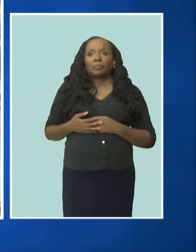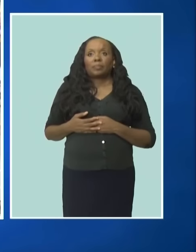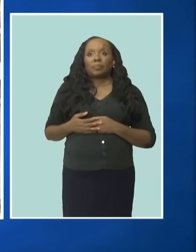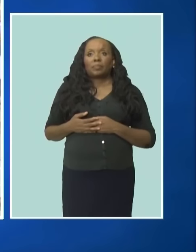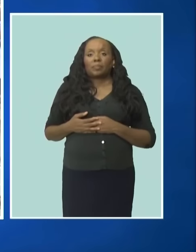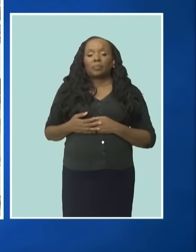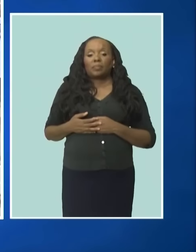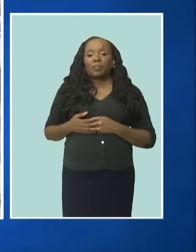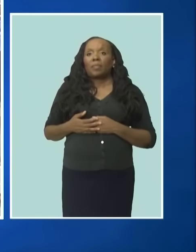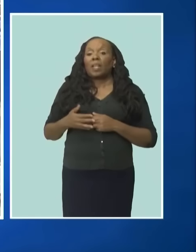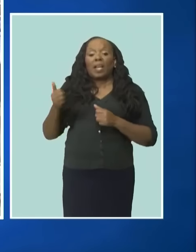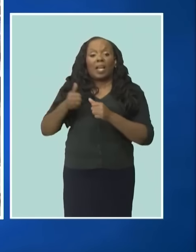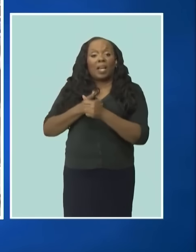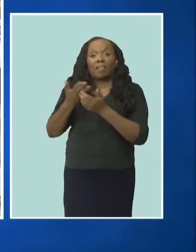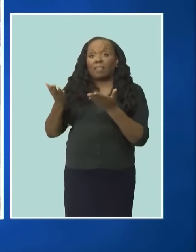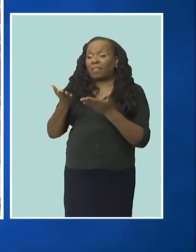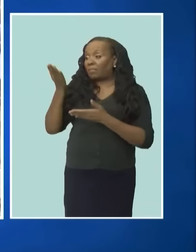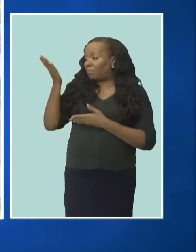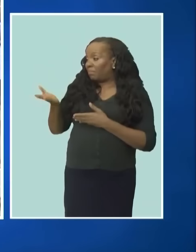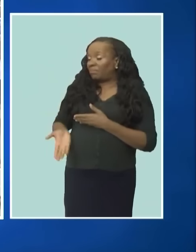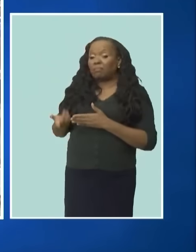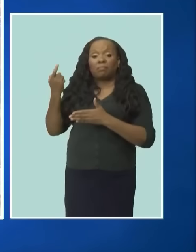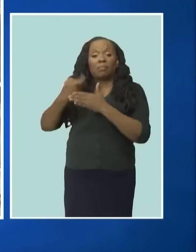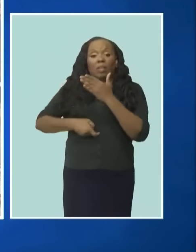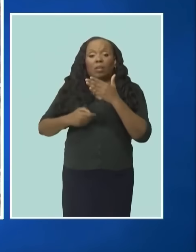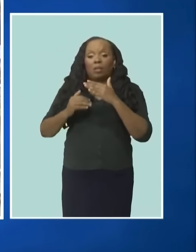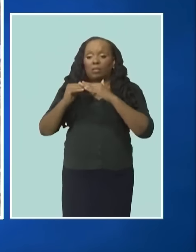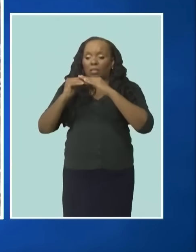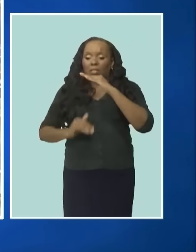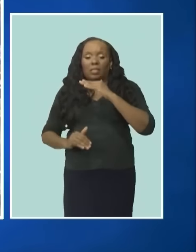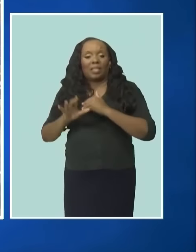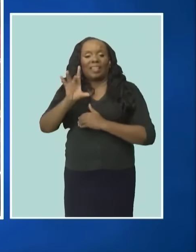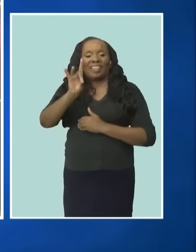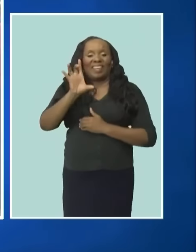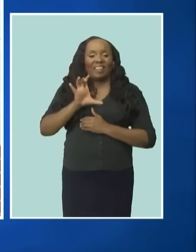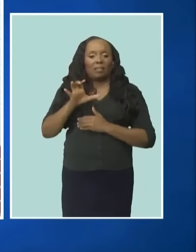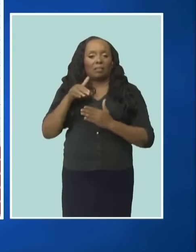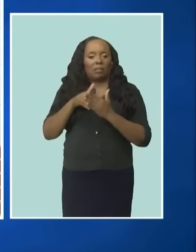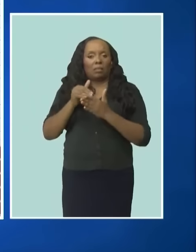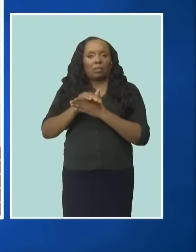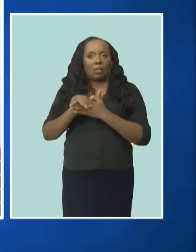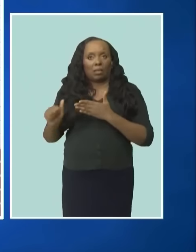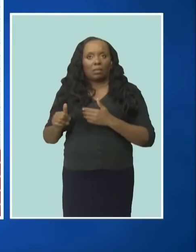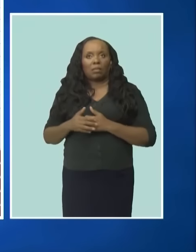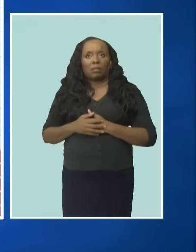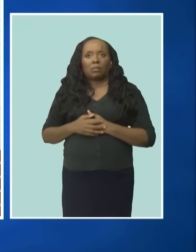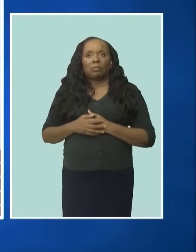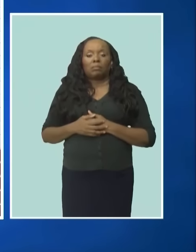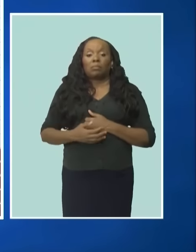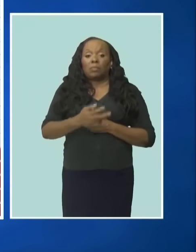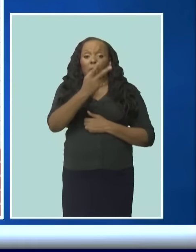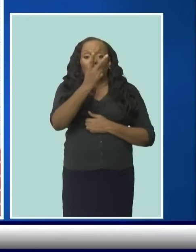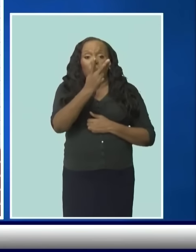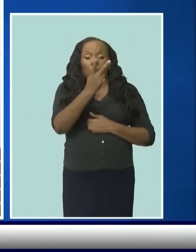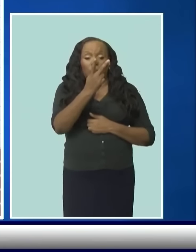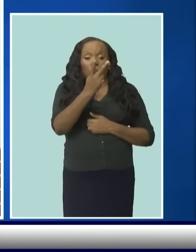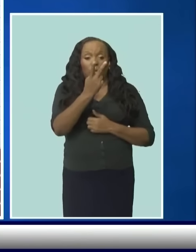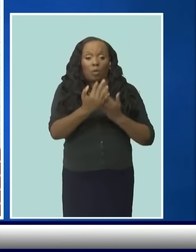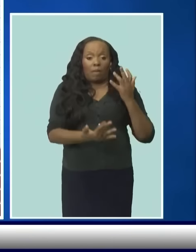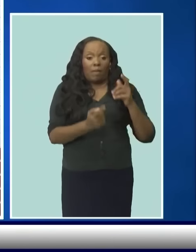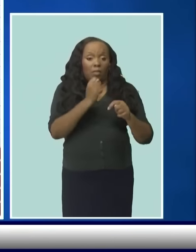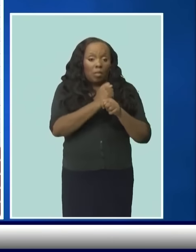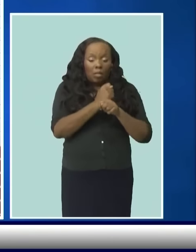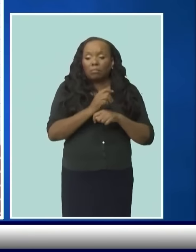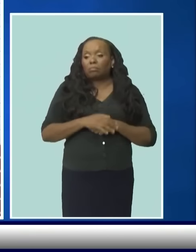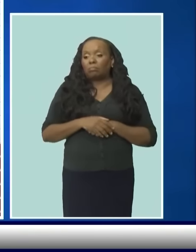800,000 Barbados dollars. That is the 2 fire tenders, the 2 trash pumps, and the ambulance. Right, cost in total